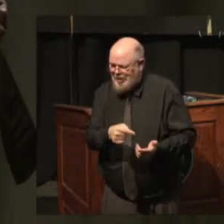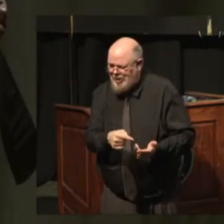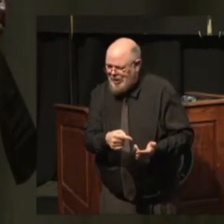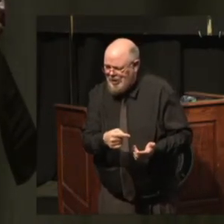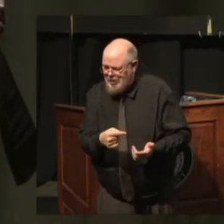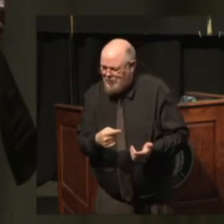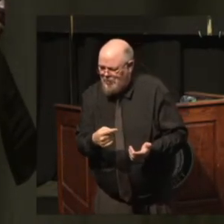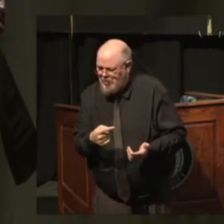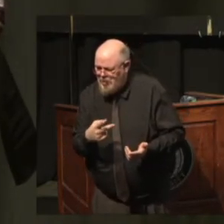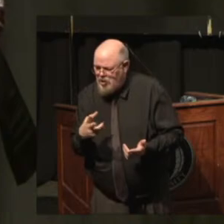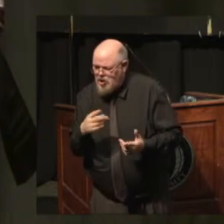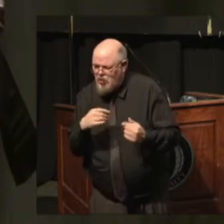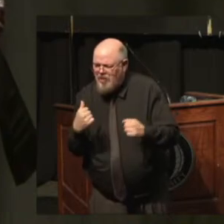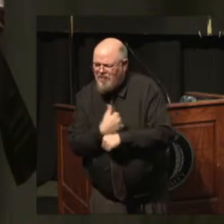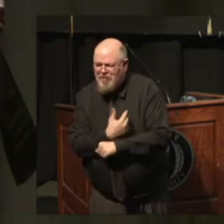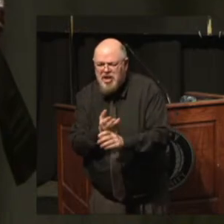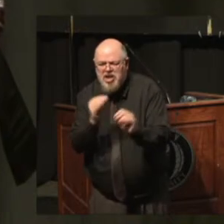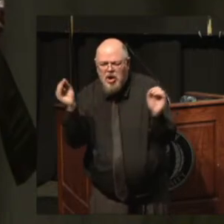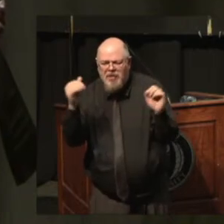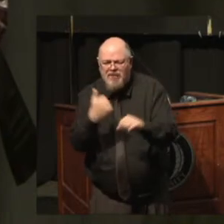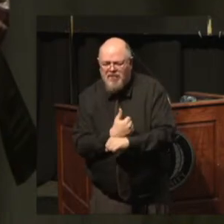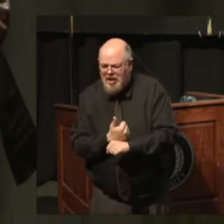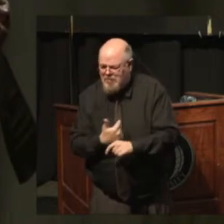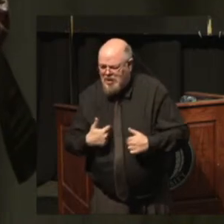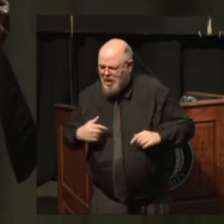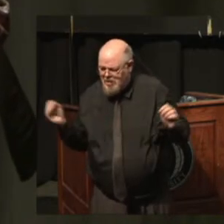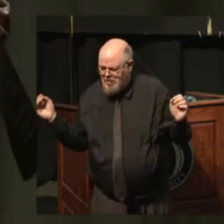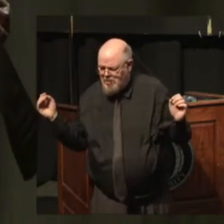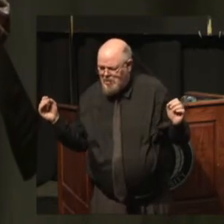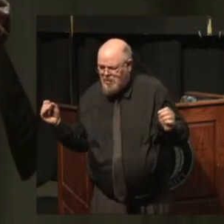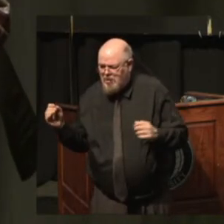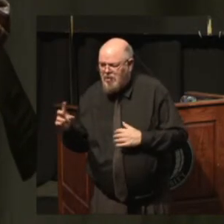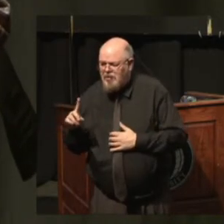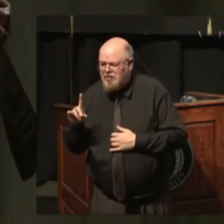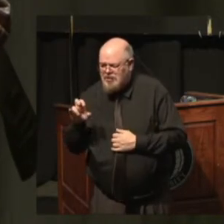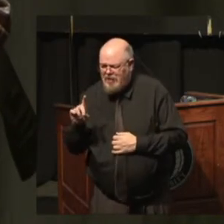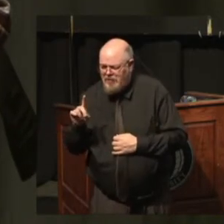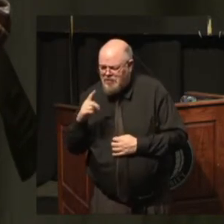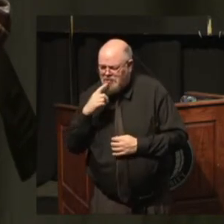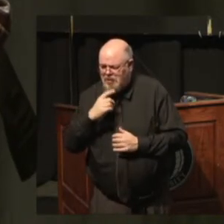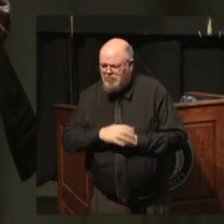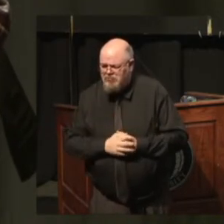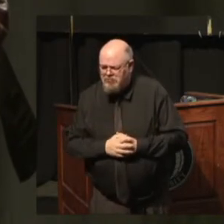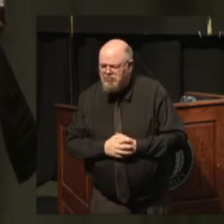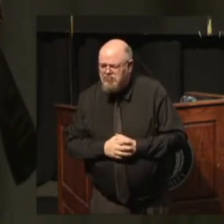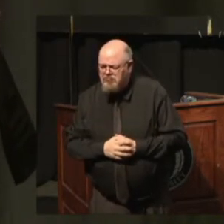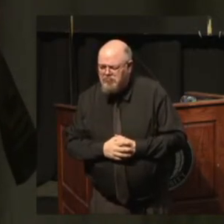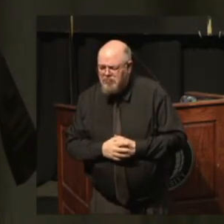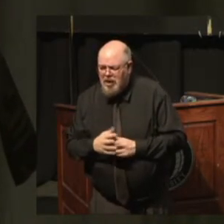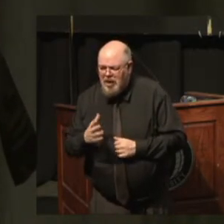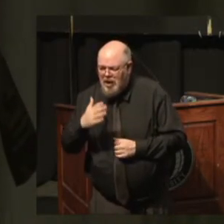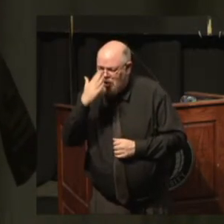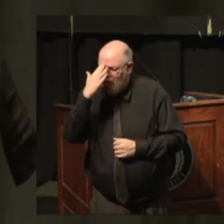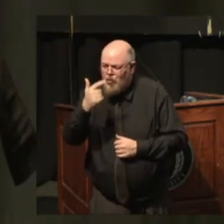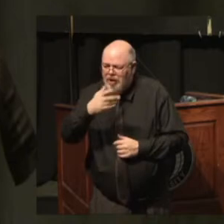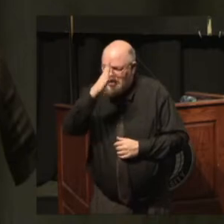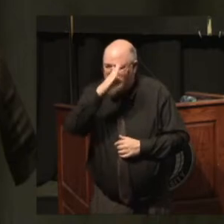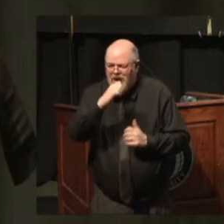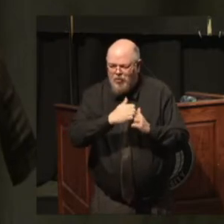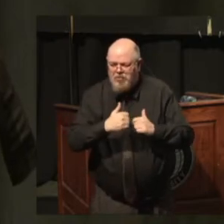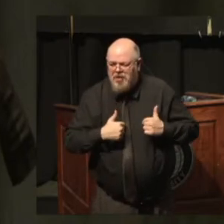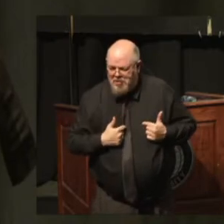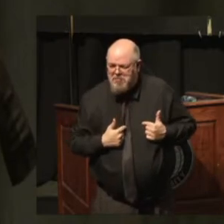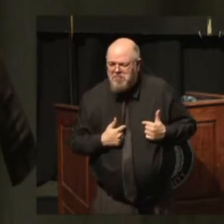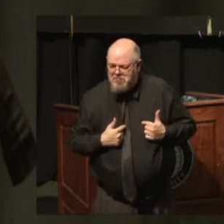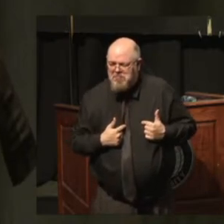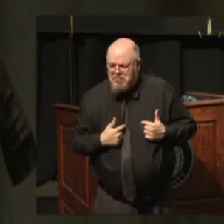deal? David, again, not in a non-preaching way, knows who's on his side, right? So it doesn't question it. Now let's explain